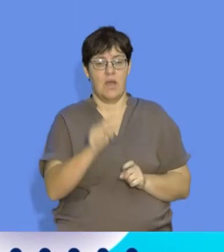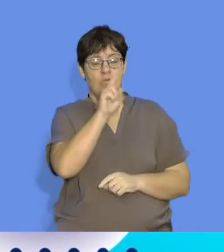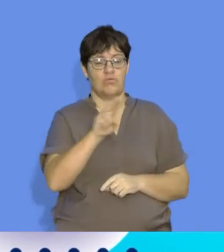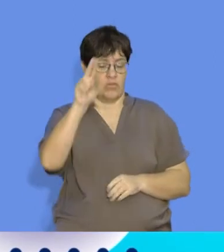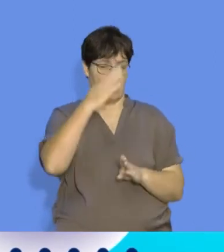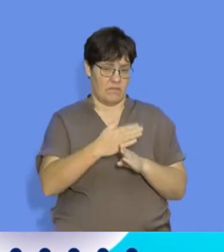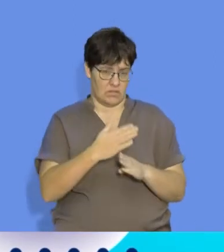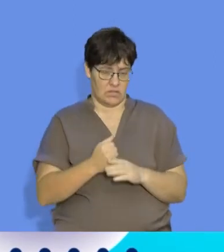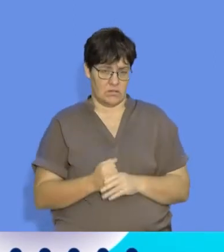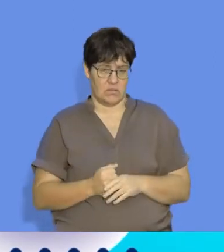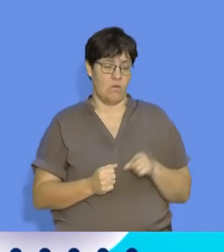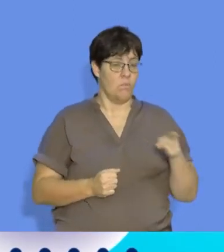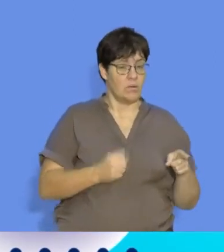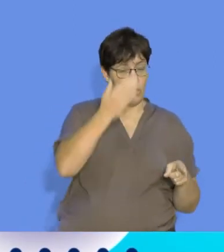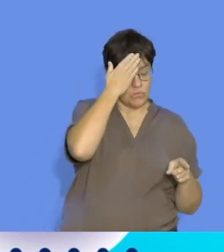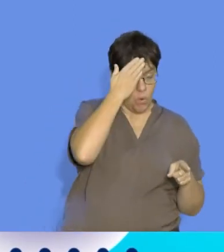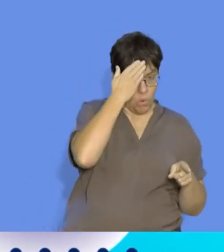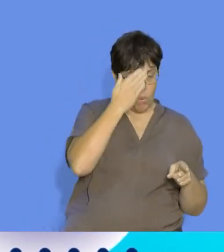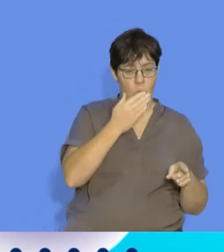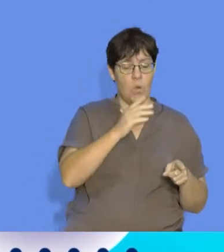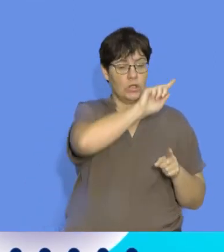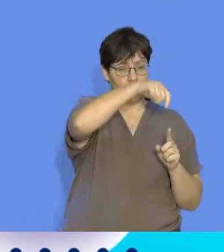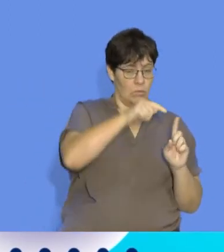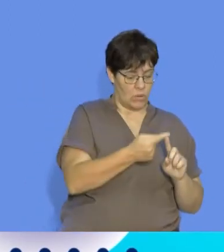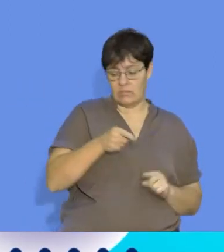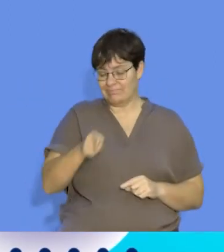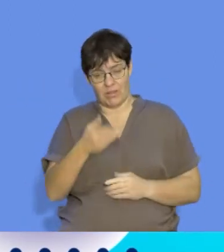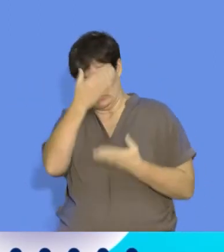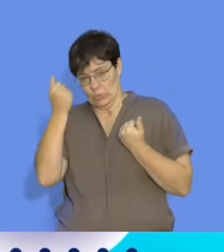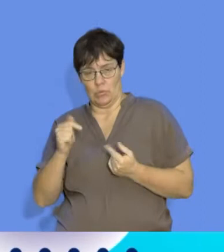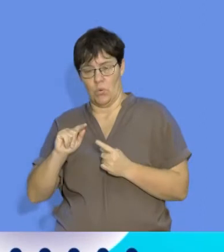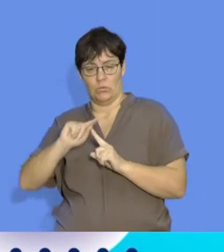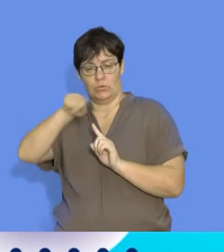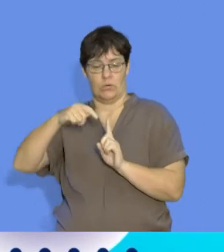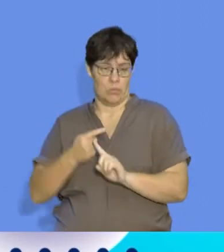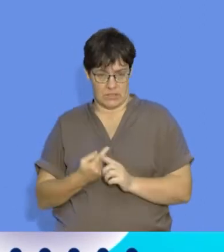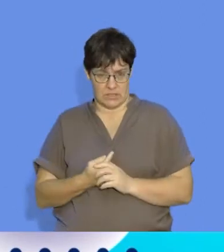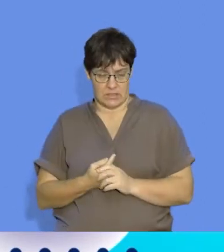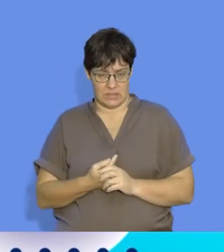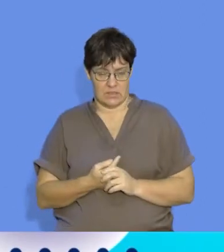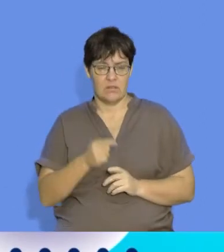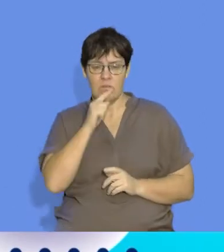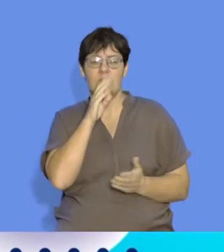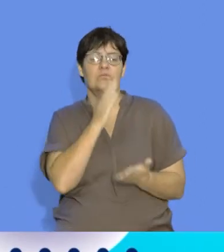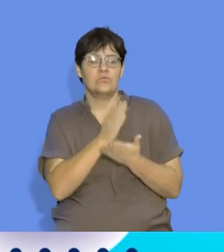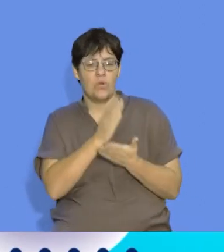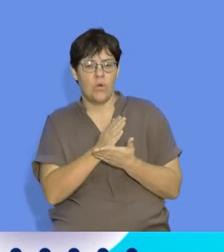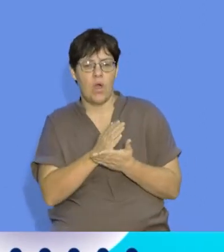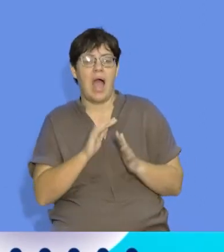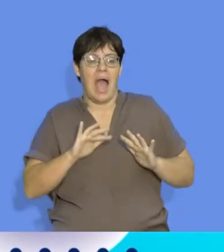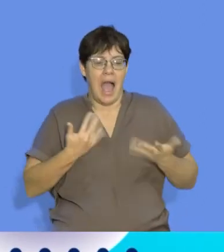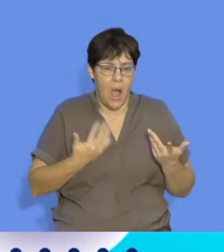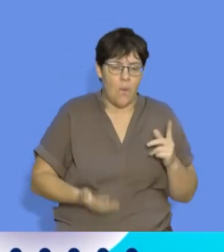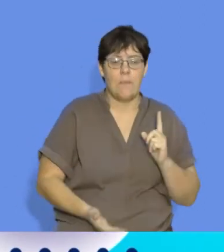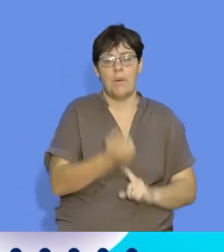function, right? Which is a quadratic function. One where I know the turning point and one where I don't know the turning point. You just need to